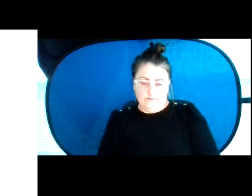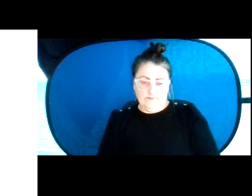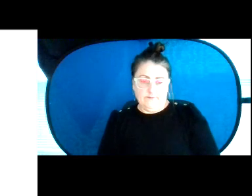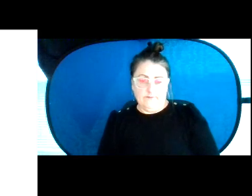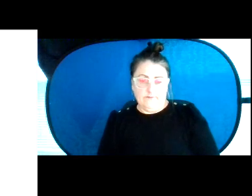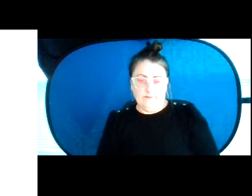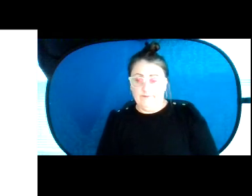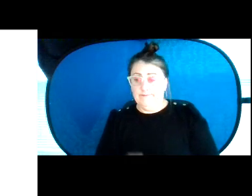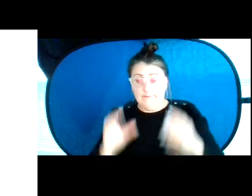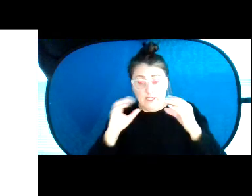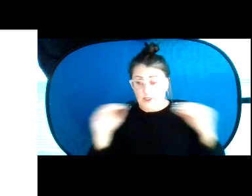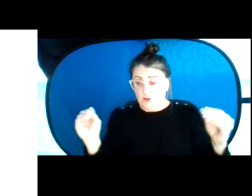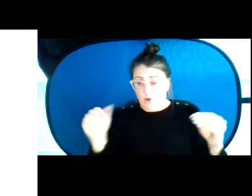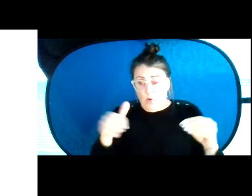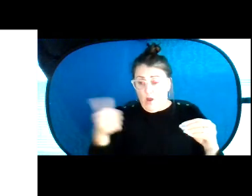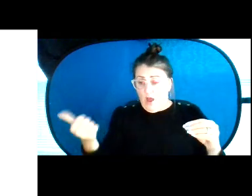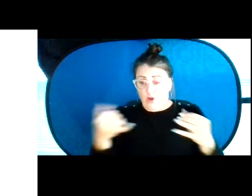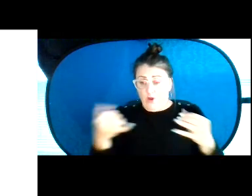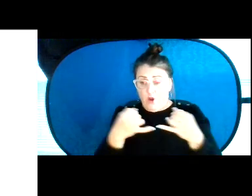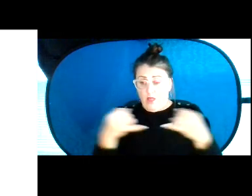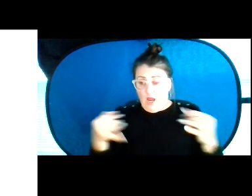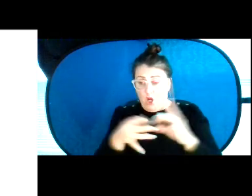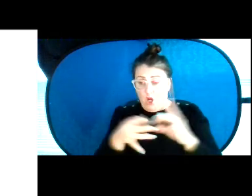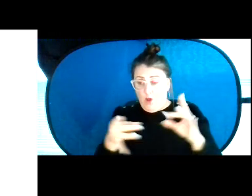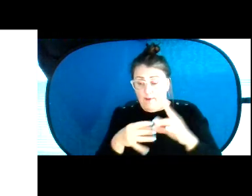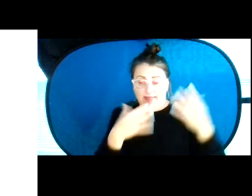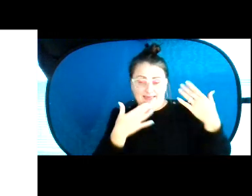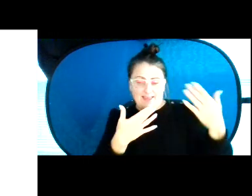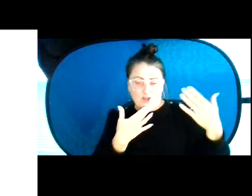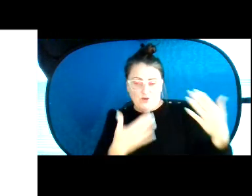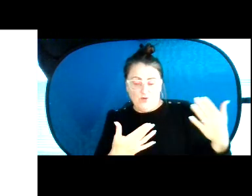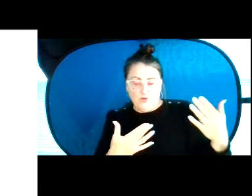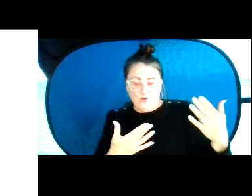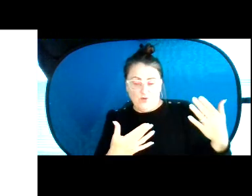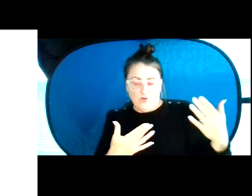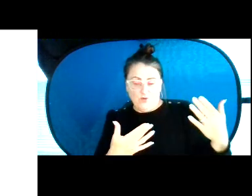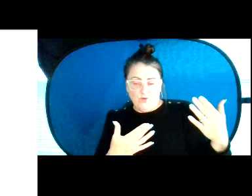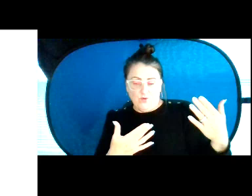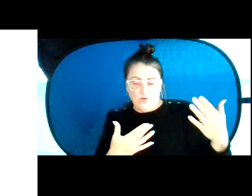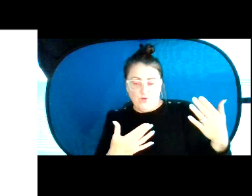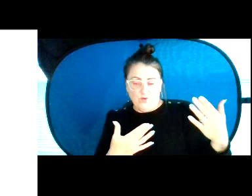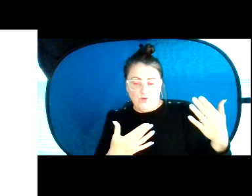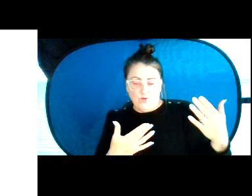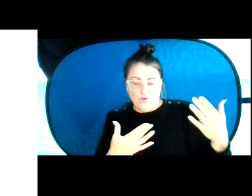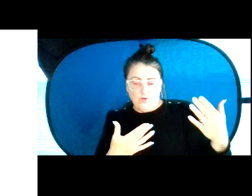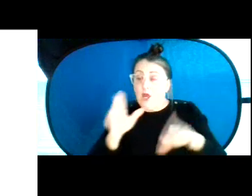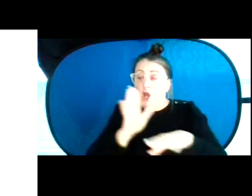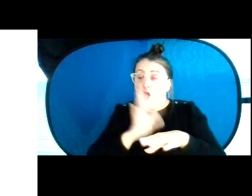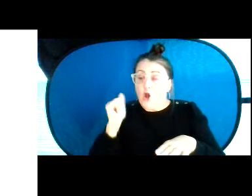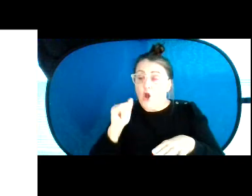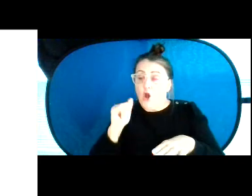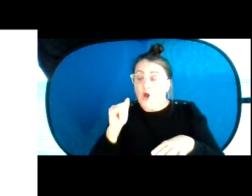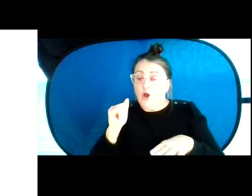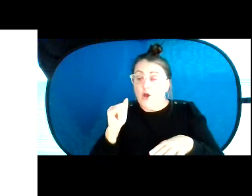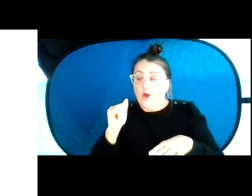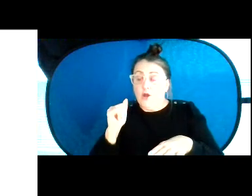There's no other online public comment. All right, thank you so much. Since we're on public comment, I'm going to go ahead and call up the card that I have